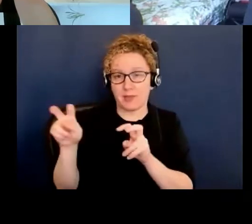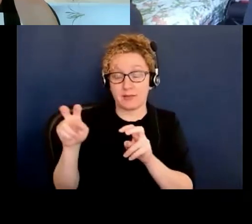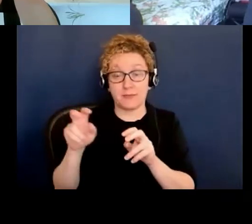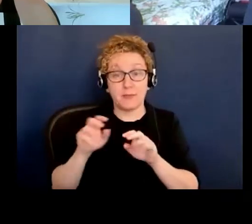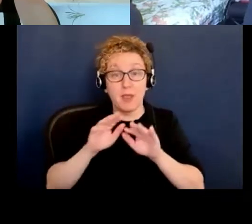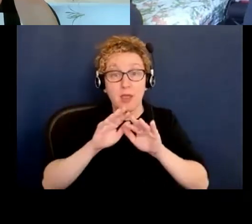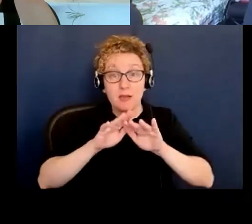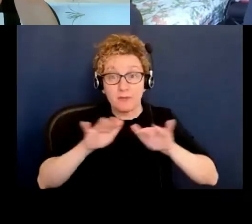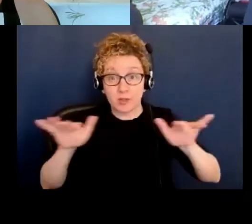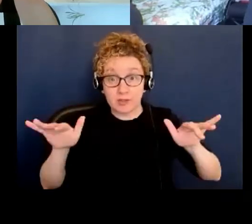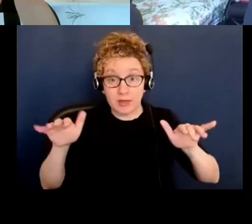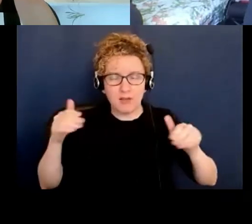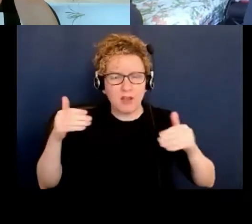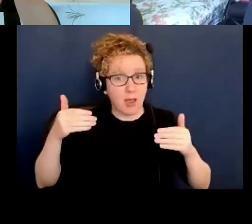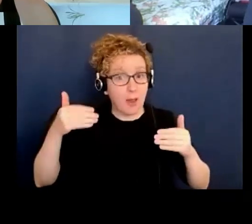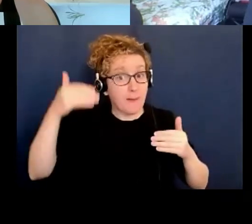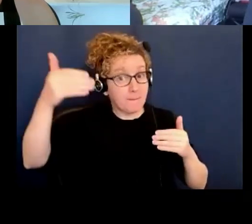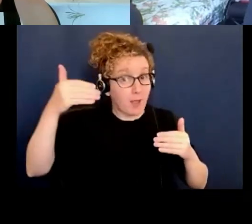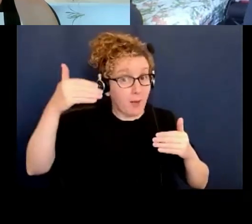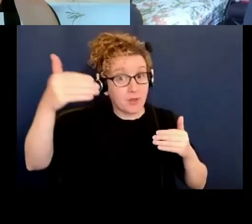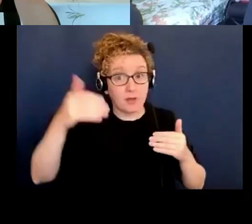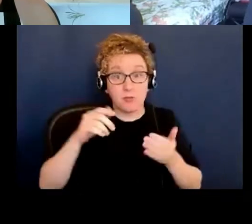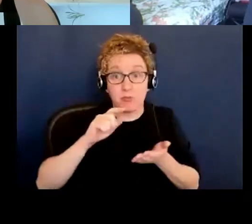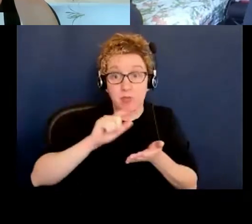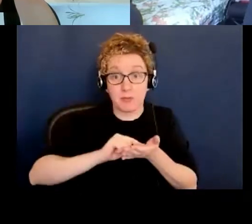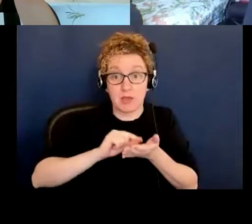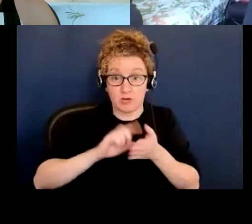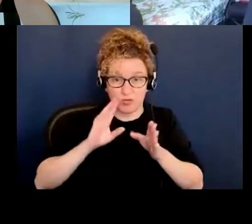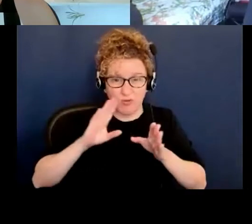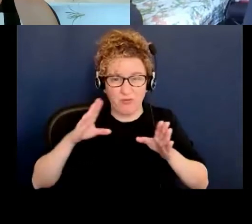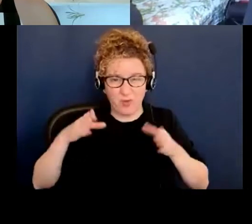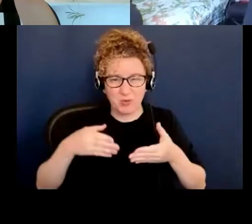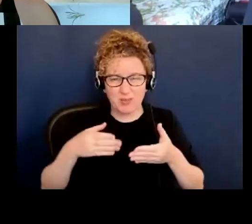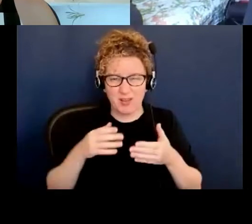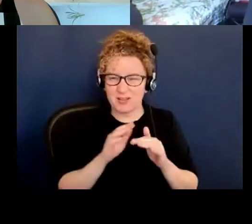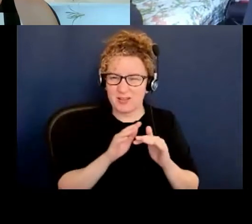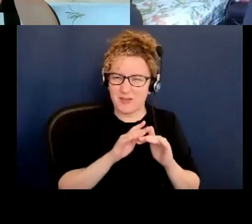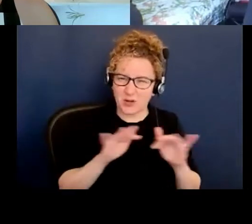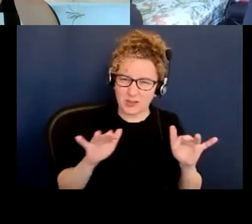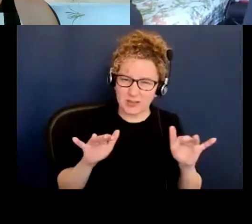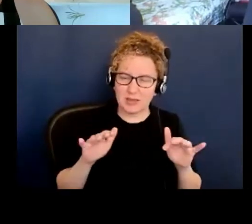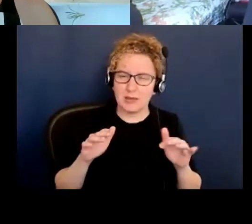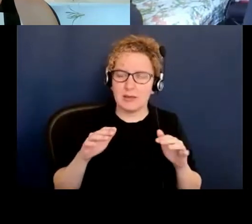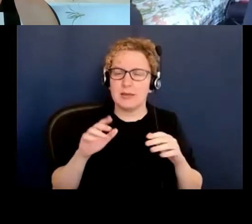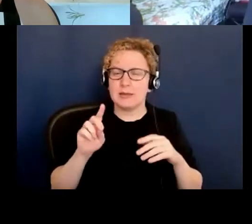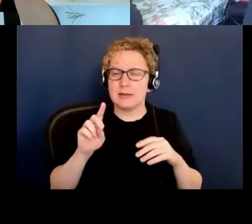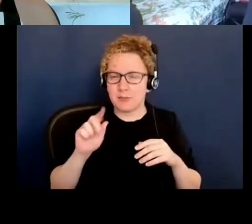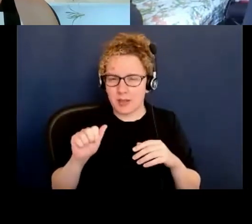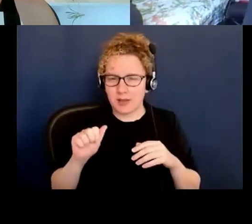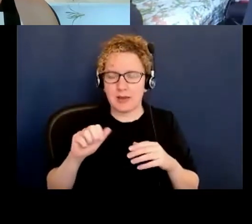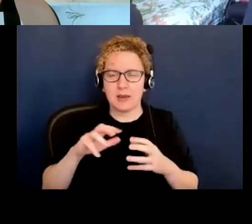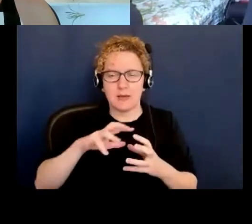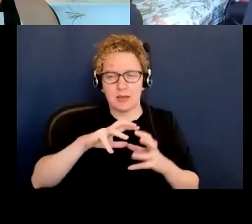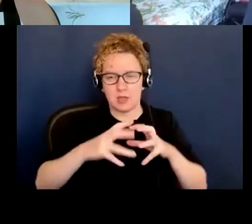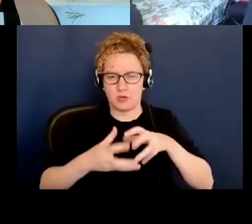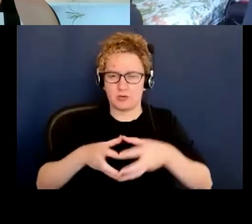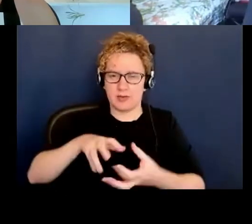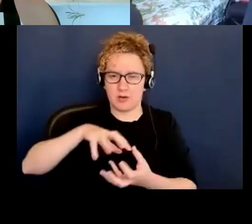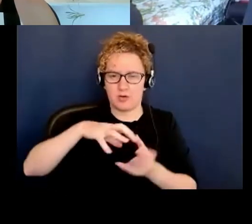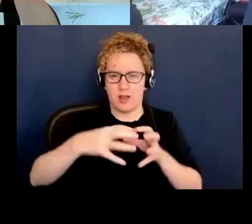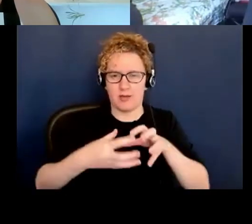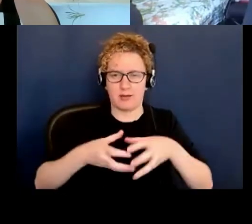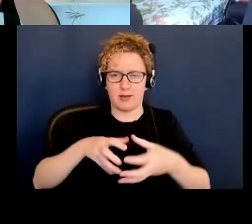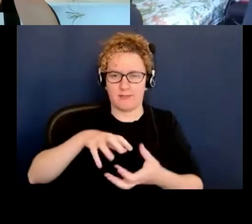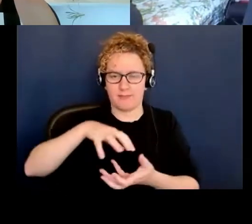an upcoming publication focused on diversity, disability, intersectionality, and the importance